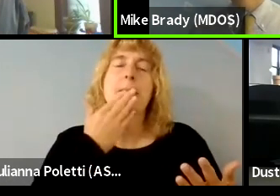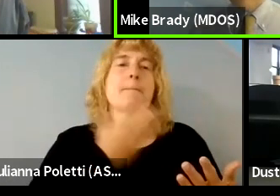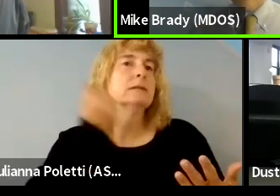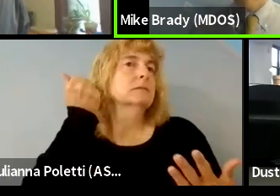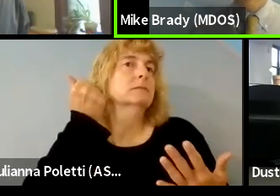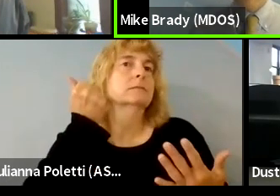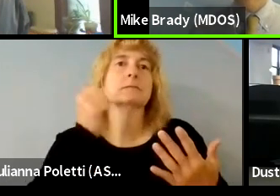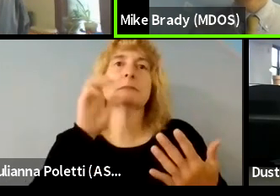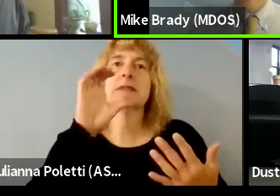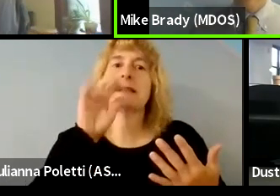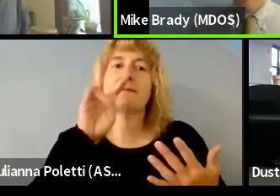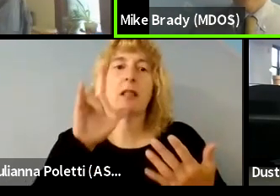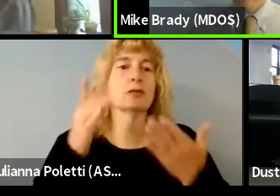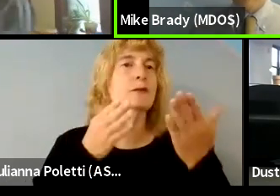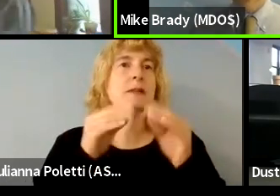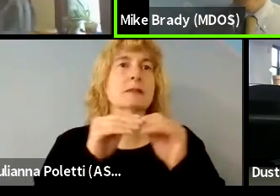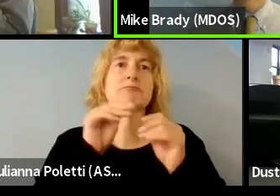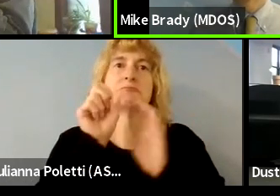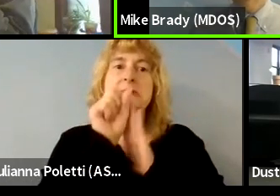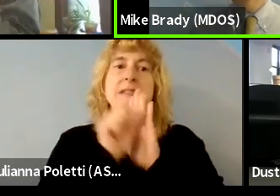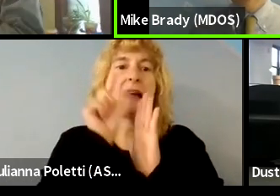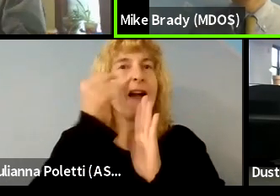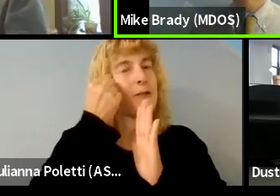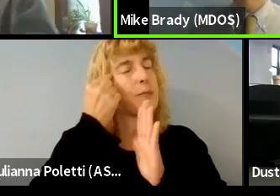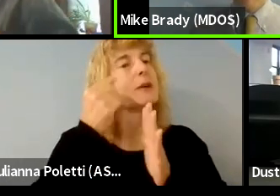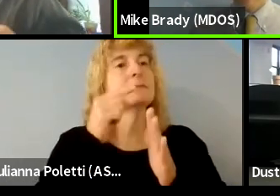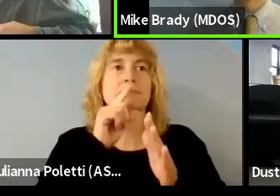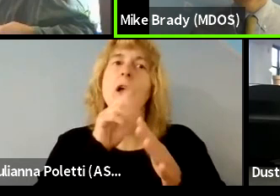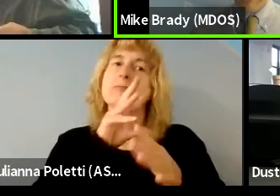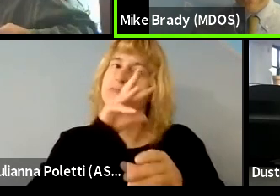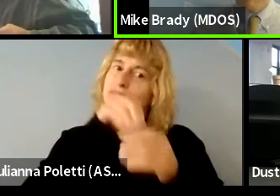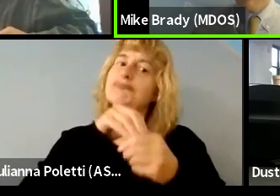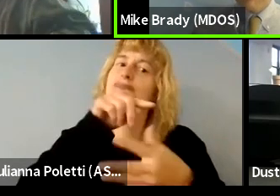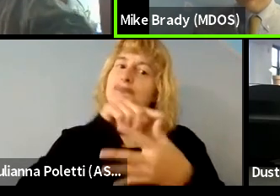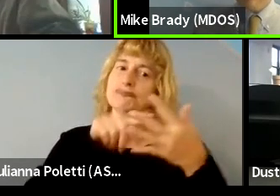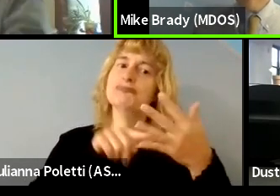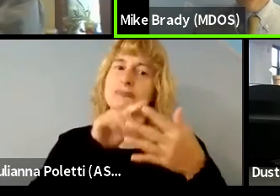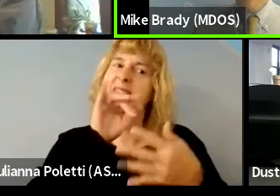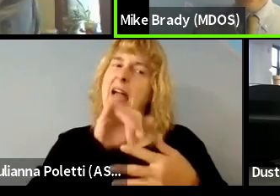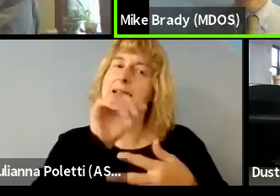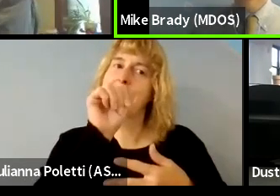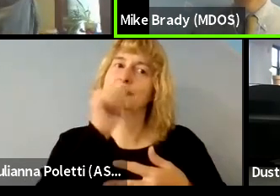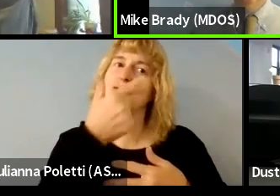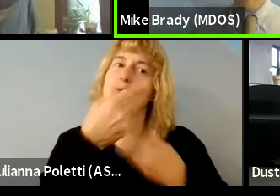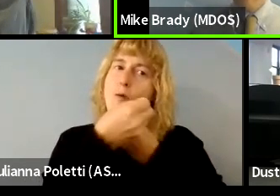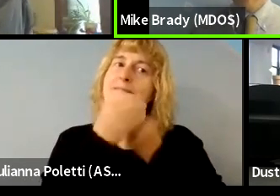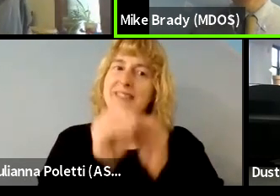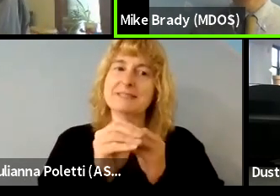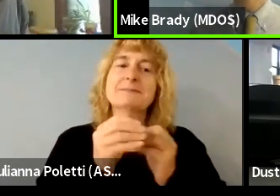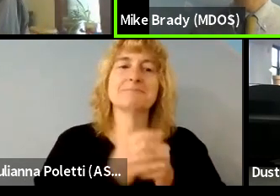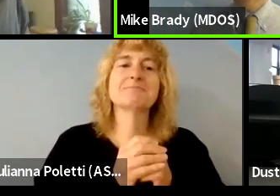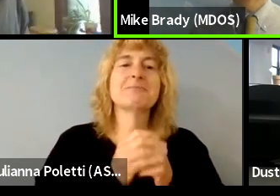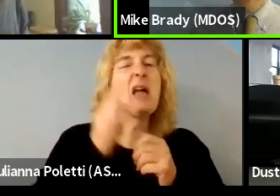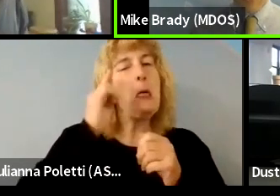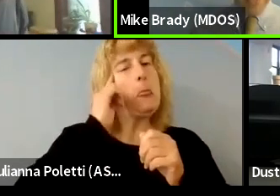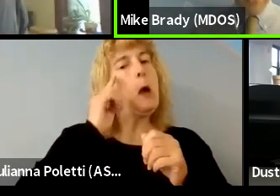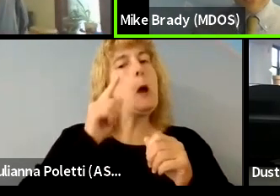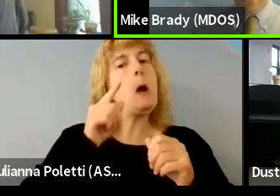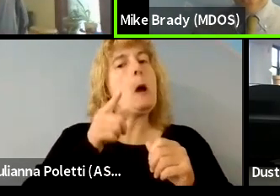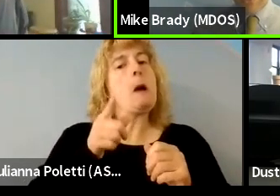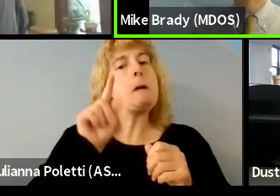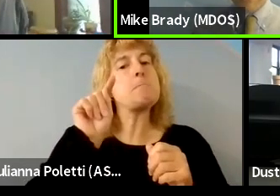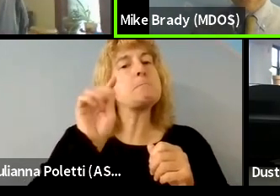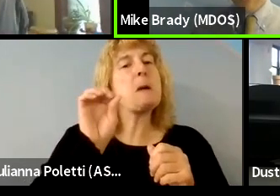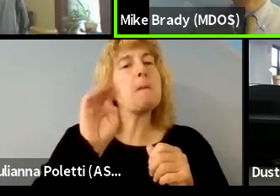exists in state government and certainly in the Attorney General's office. So again, along those lines, I thought that he would be great to